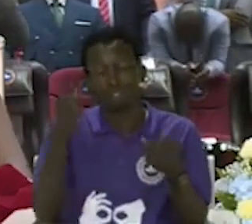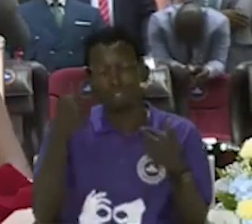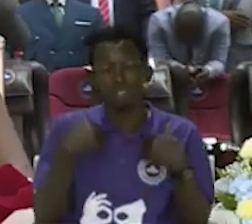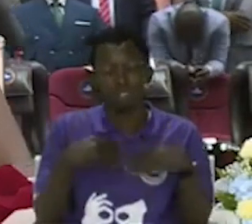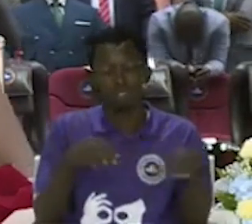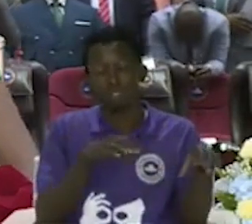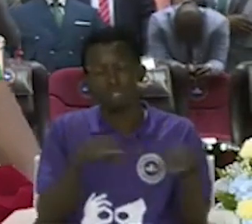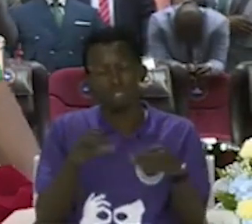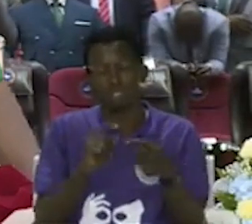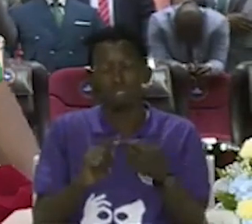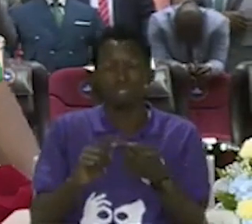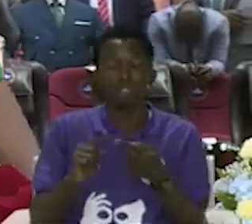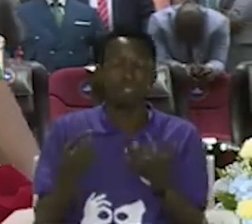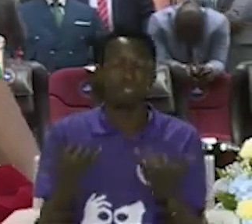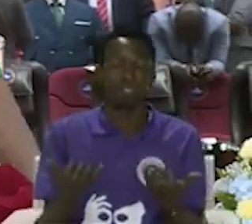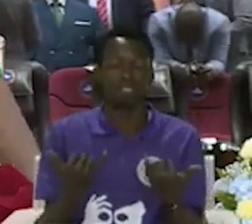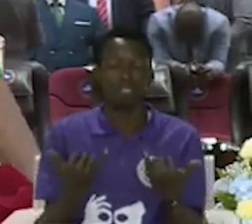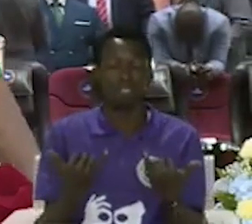tonight.